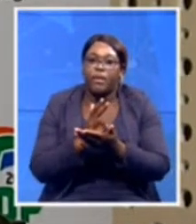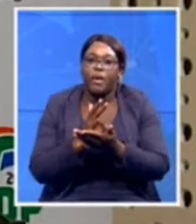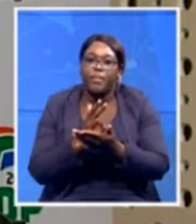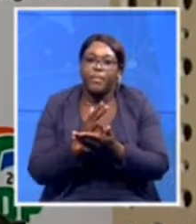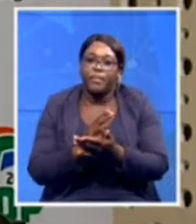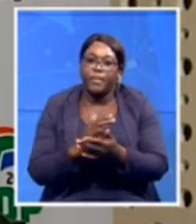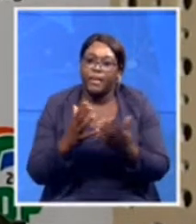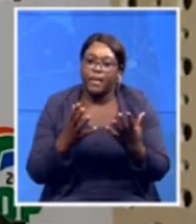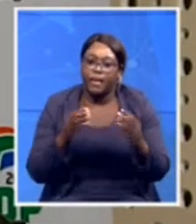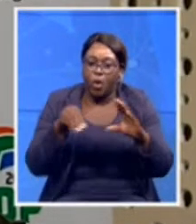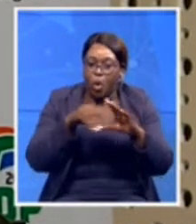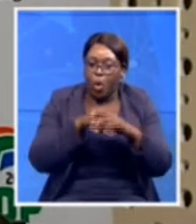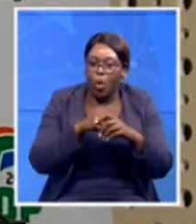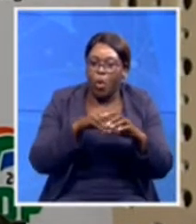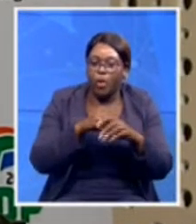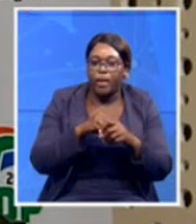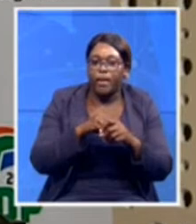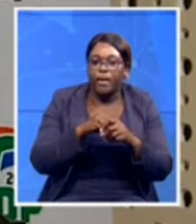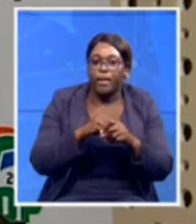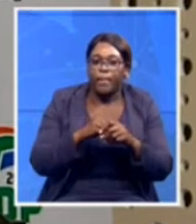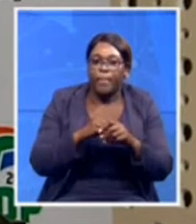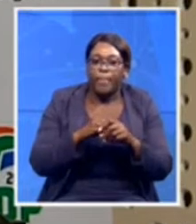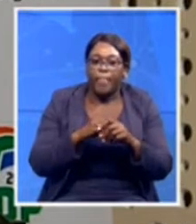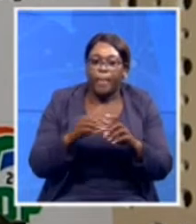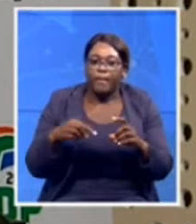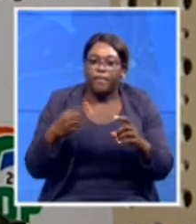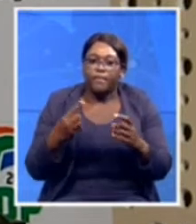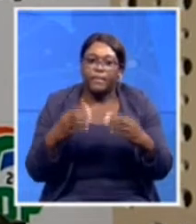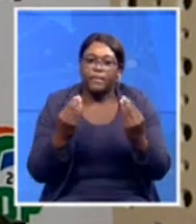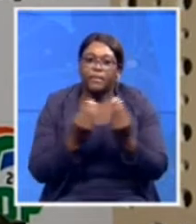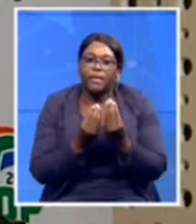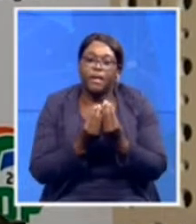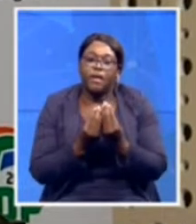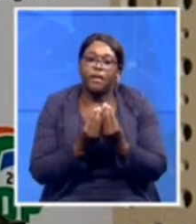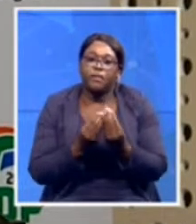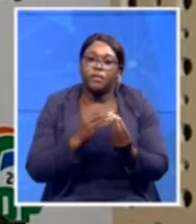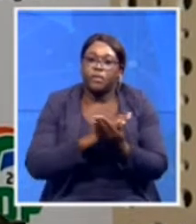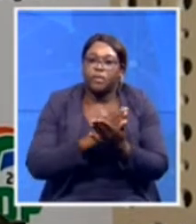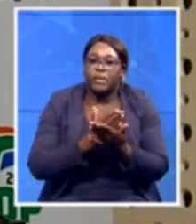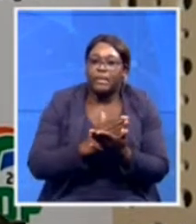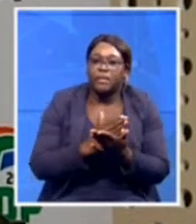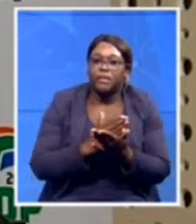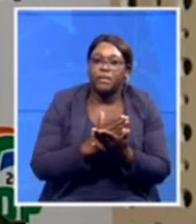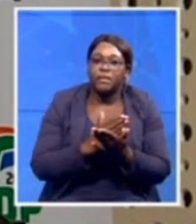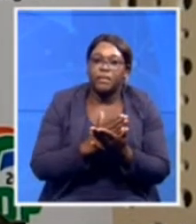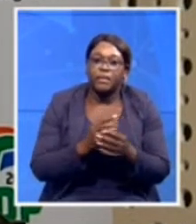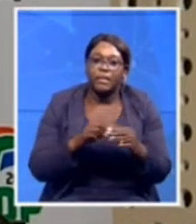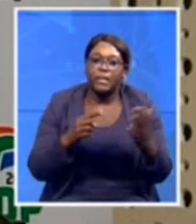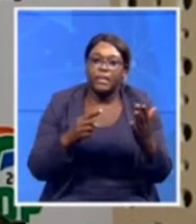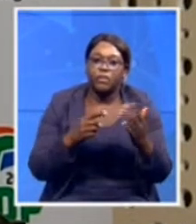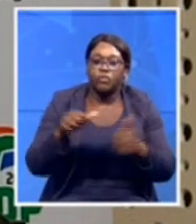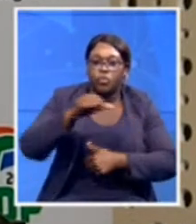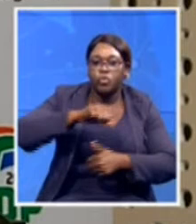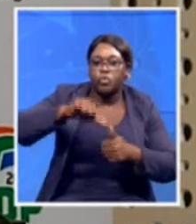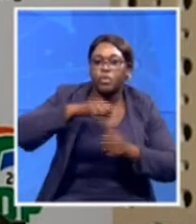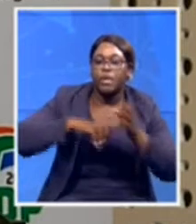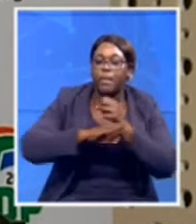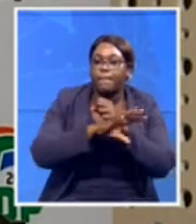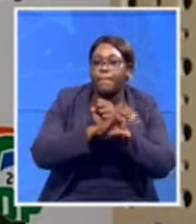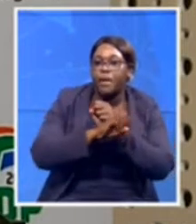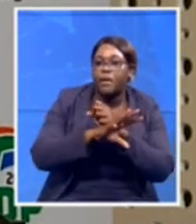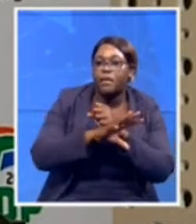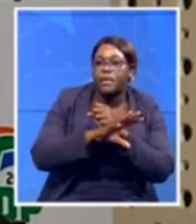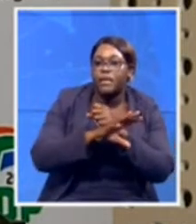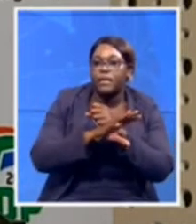thing that I want to share, and I think it could be posed, especially relating to social media, in addition to the information that